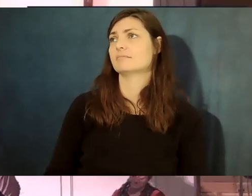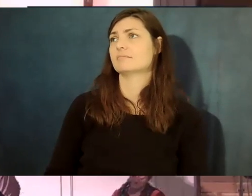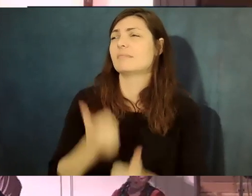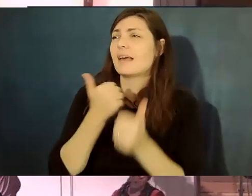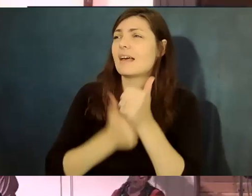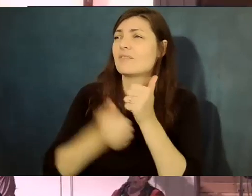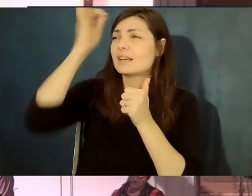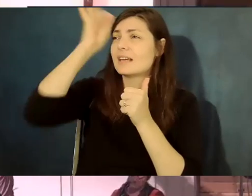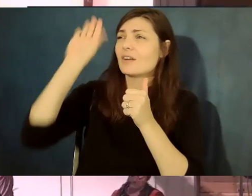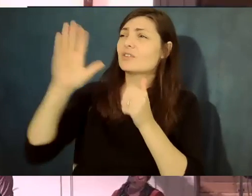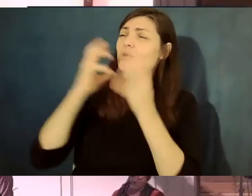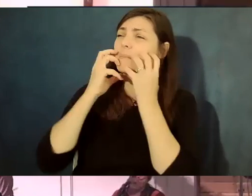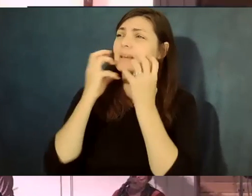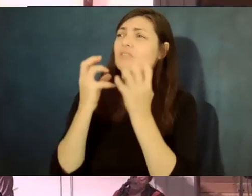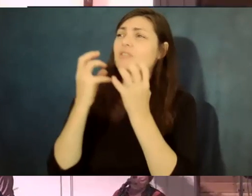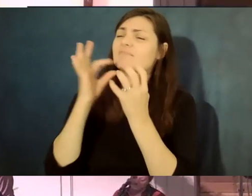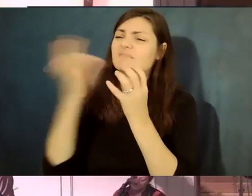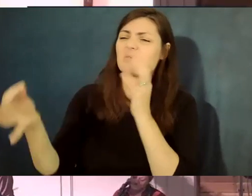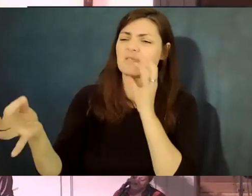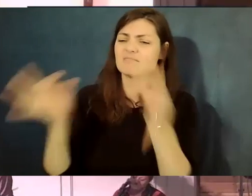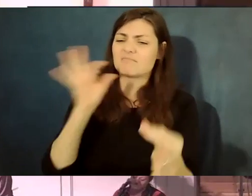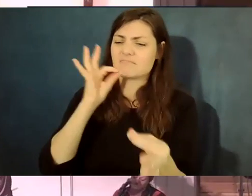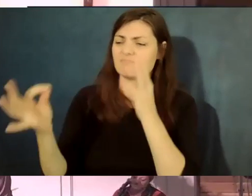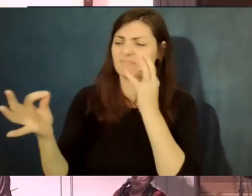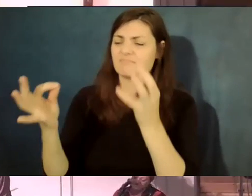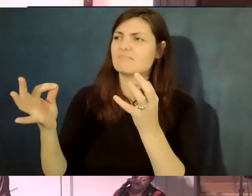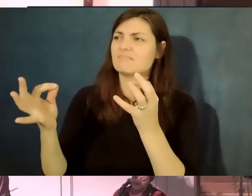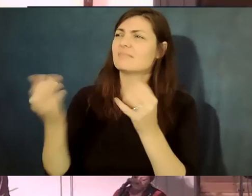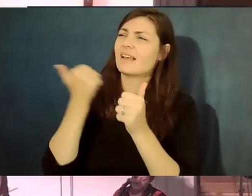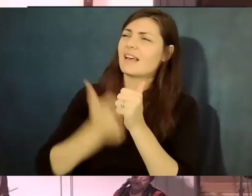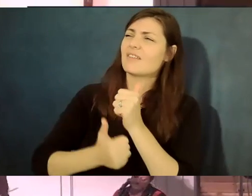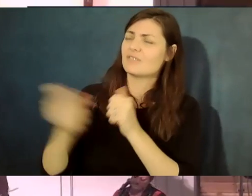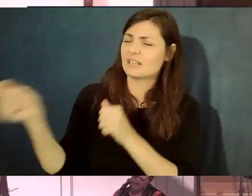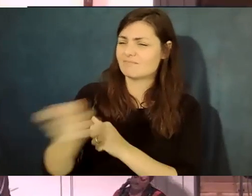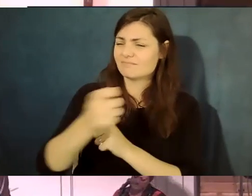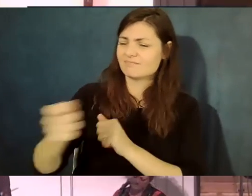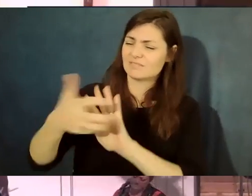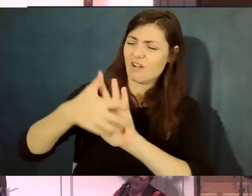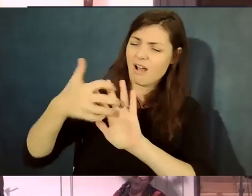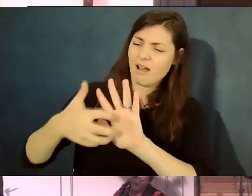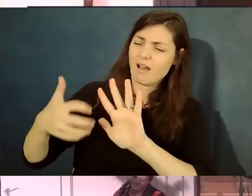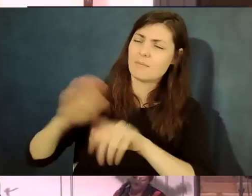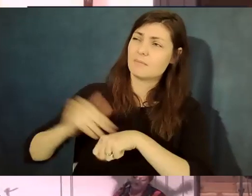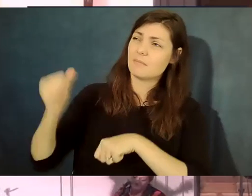hair in your beard torn out, every stripe that you took, every punch that you